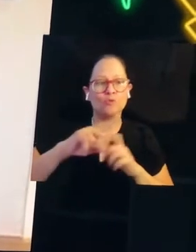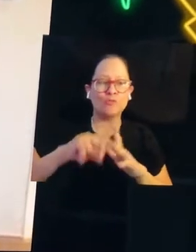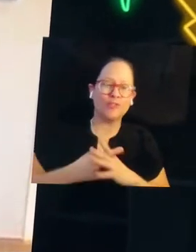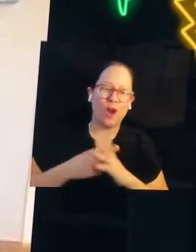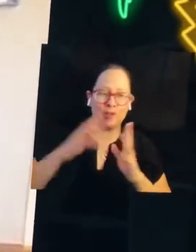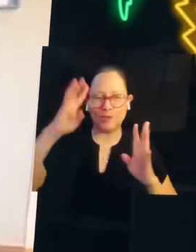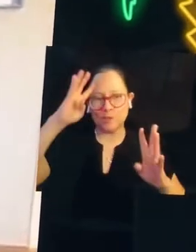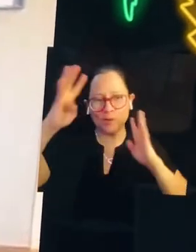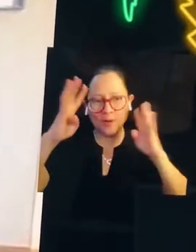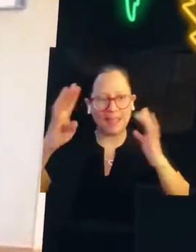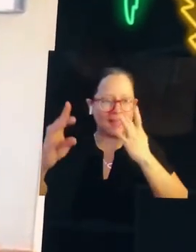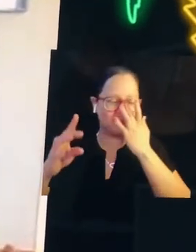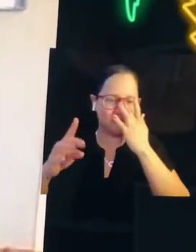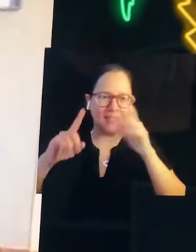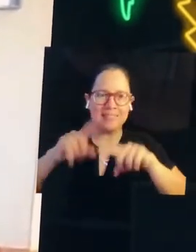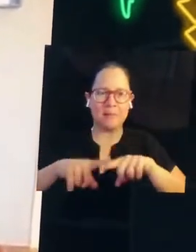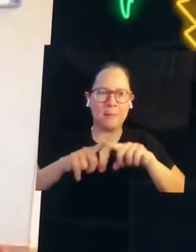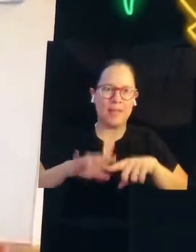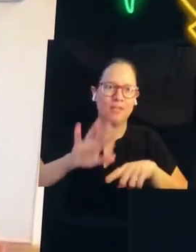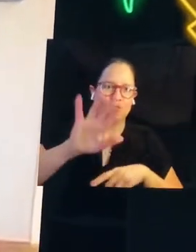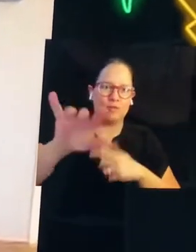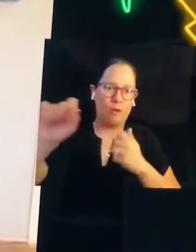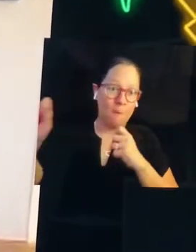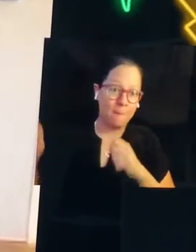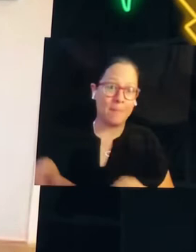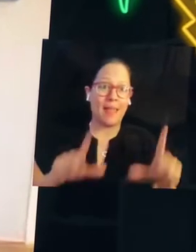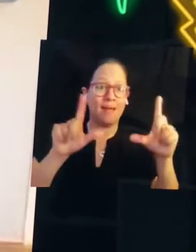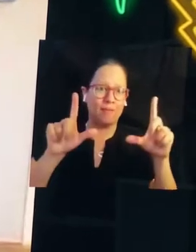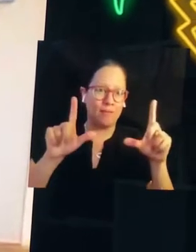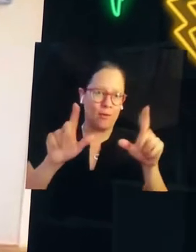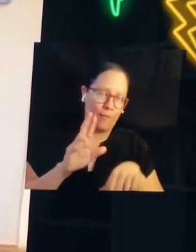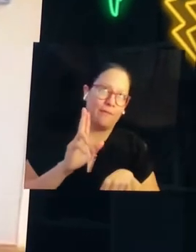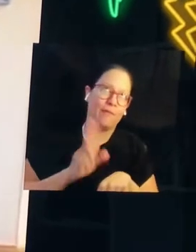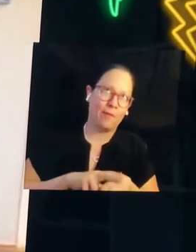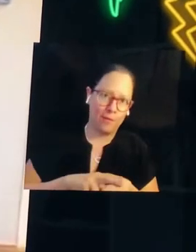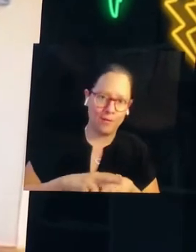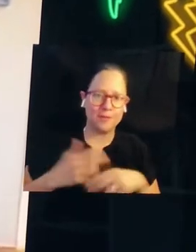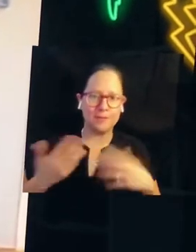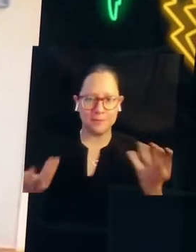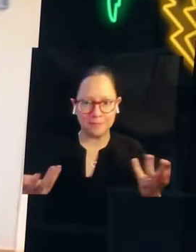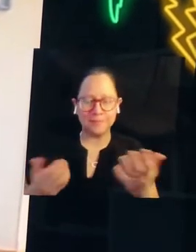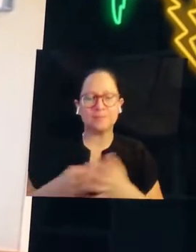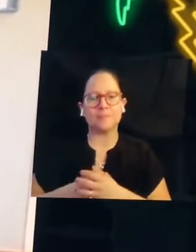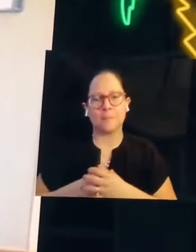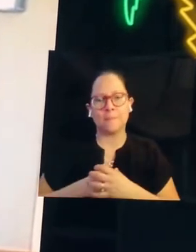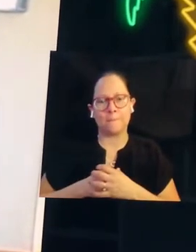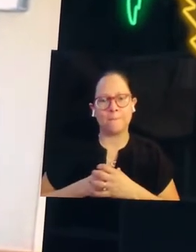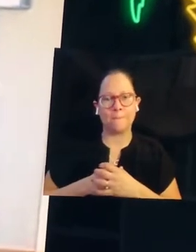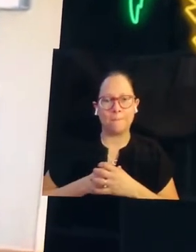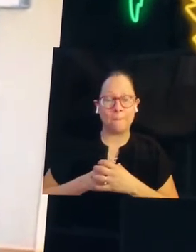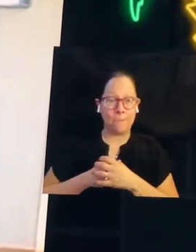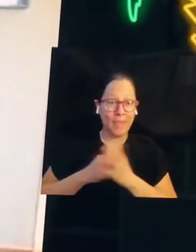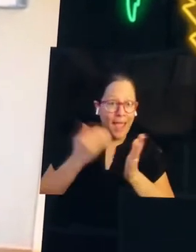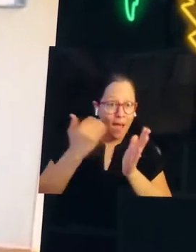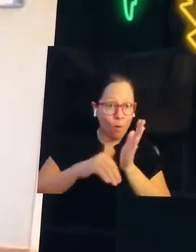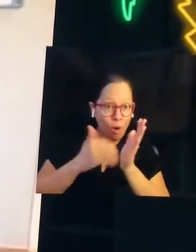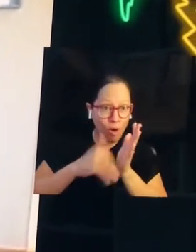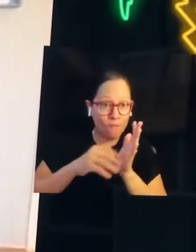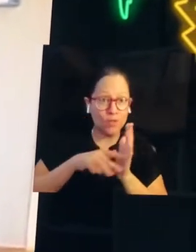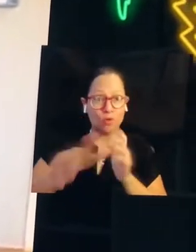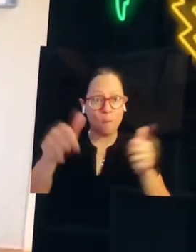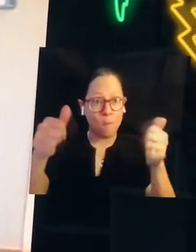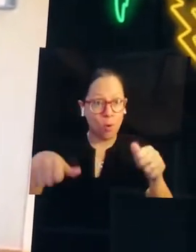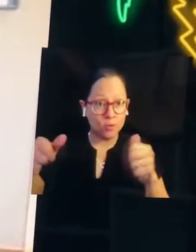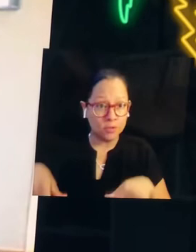media platform you're on, what social media platform you're on, how often you're going to post. But once you start to create